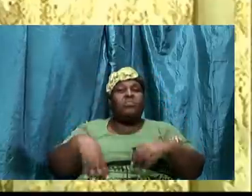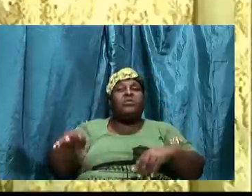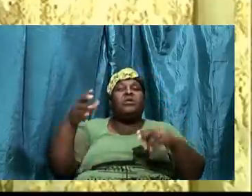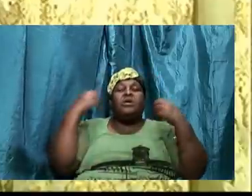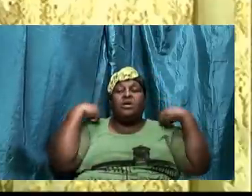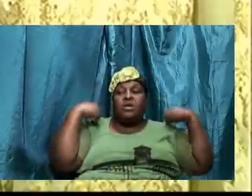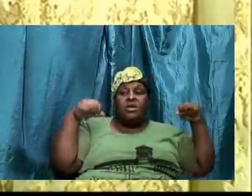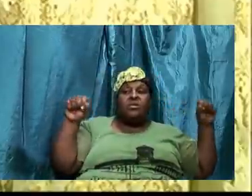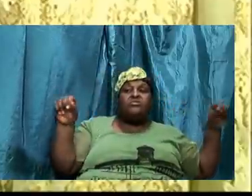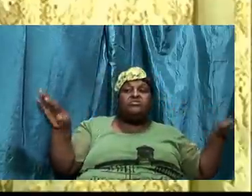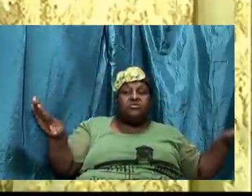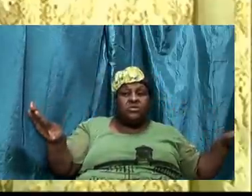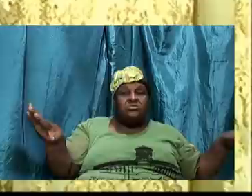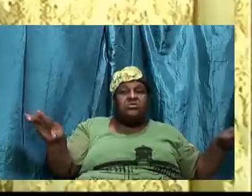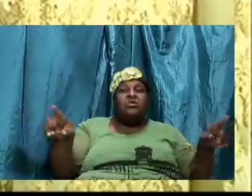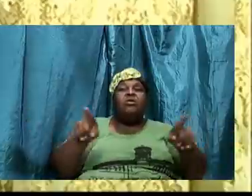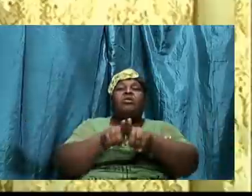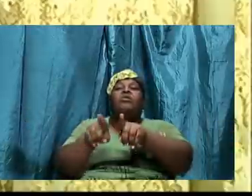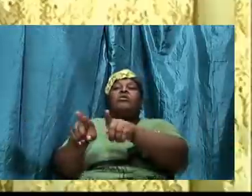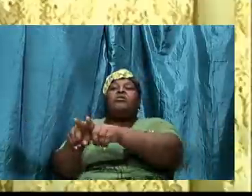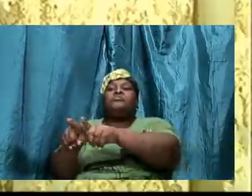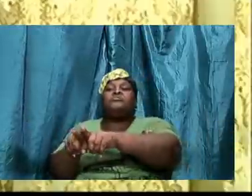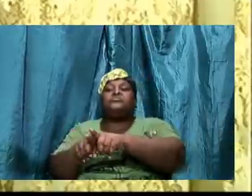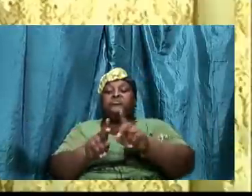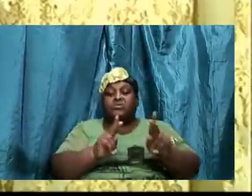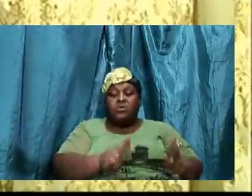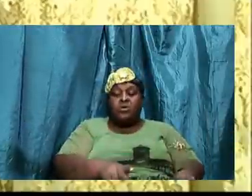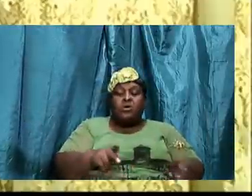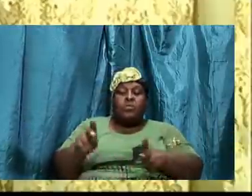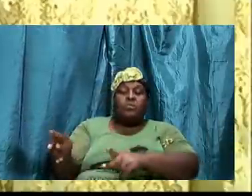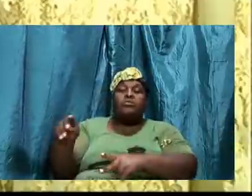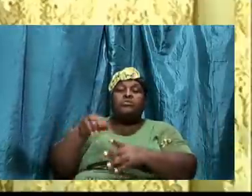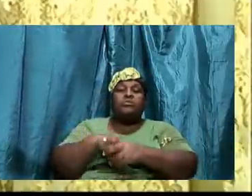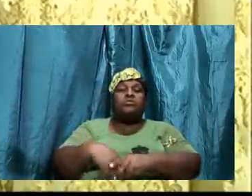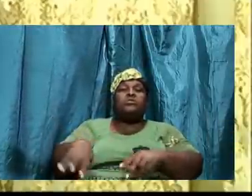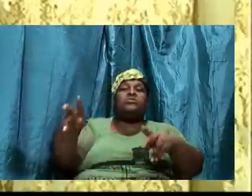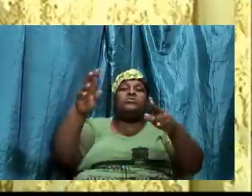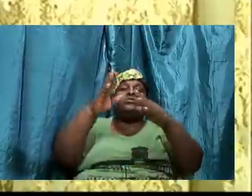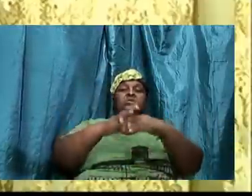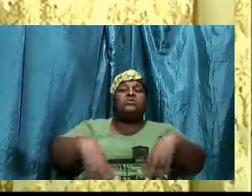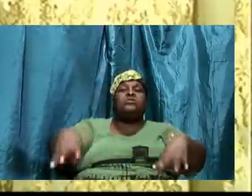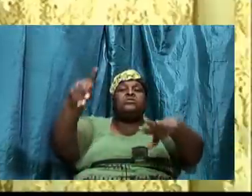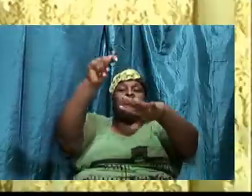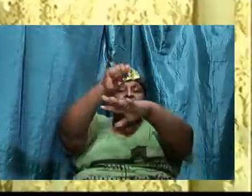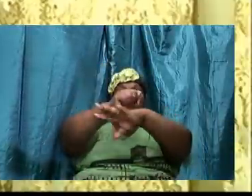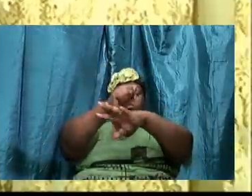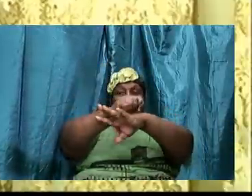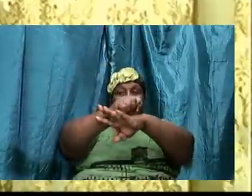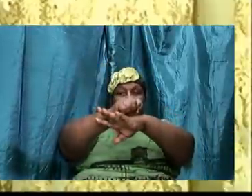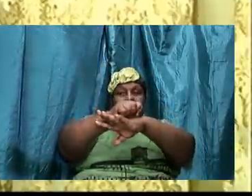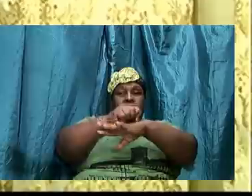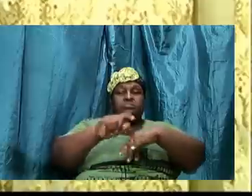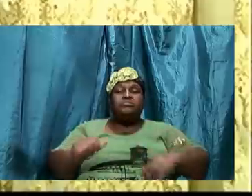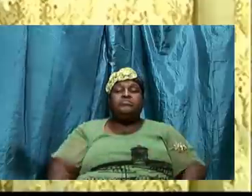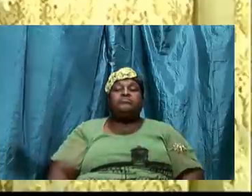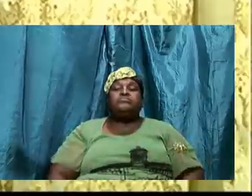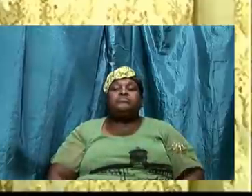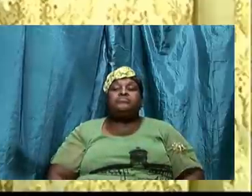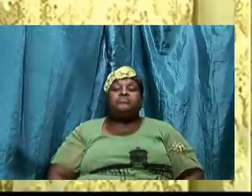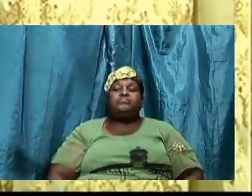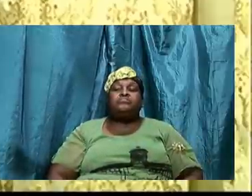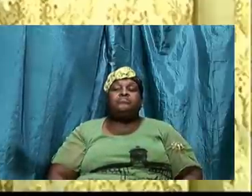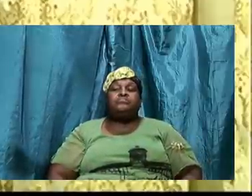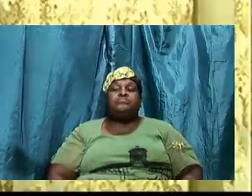cherubs were also placed in the temple. If you look at Ezekiel 41.